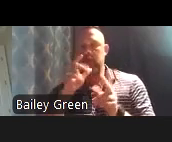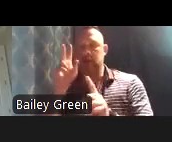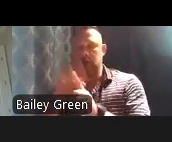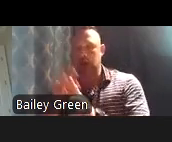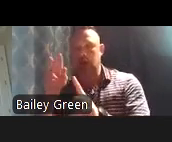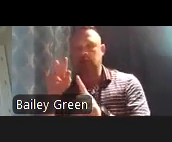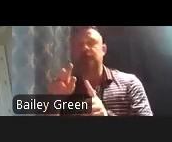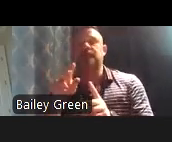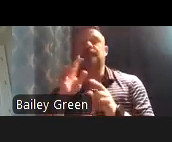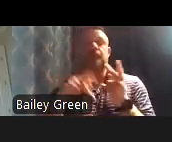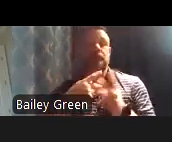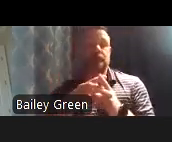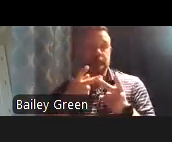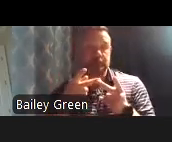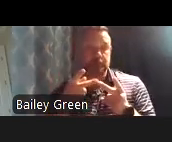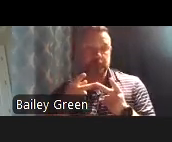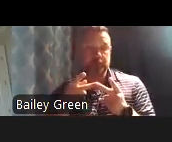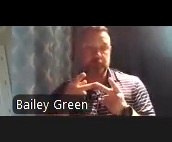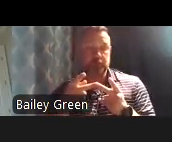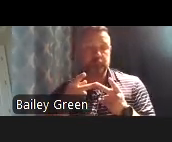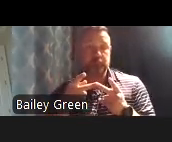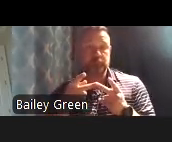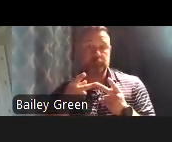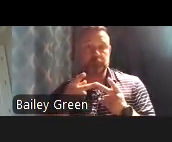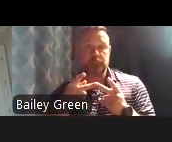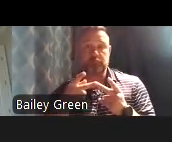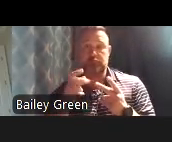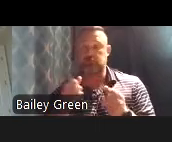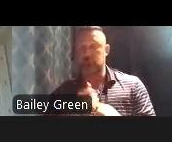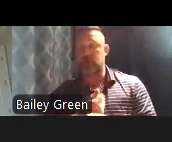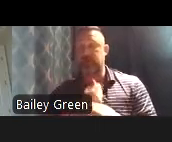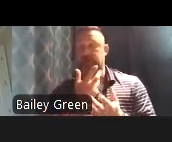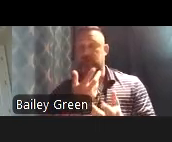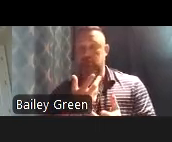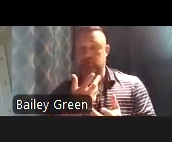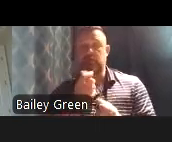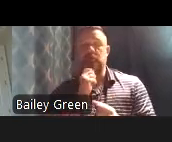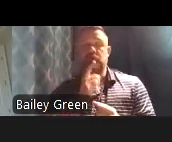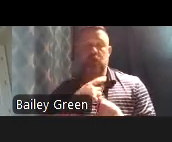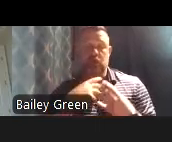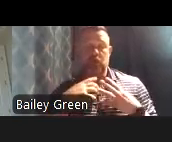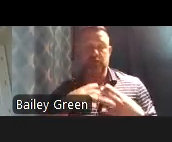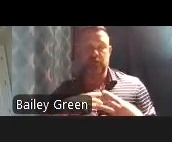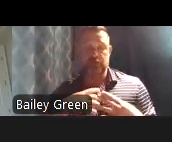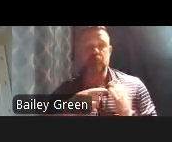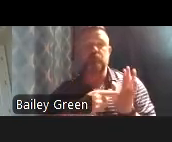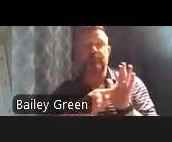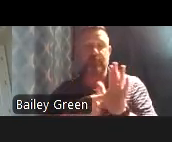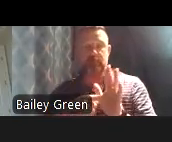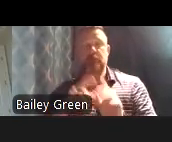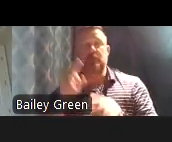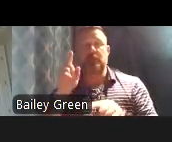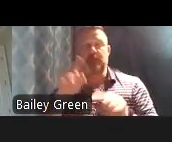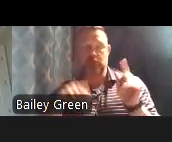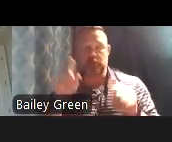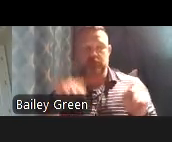it could be the type of position, it could be an effort to make sure our commission reflects the diversity